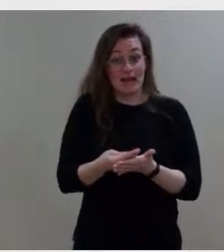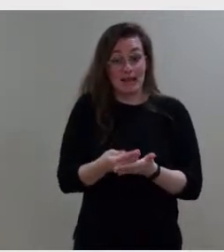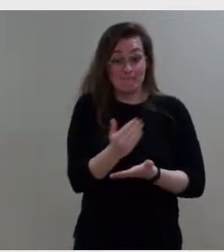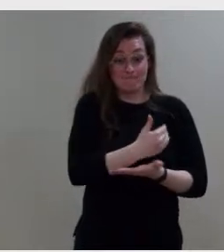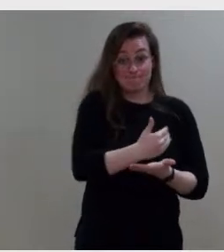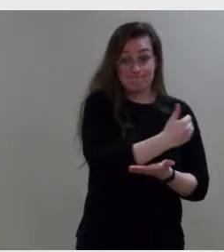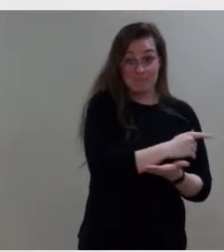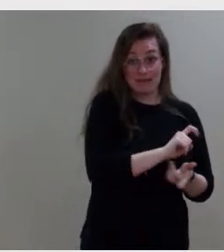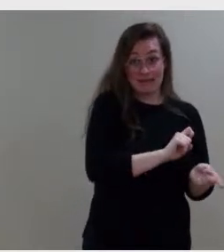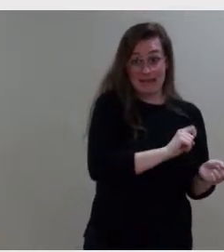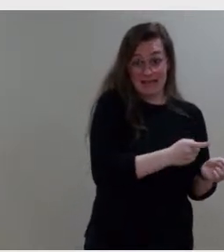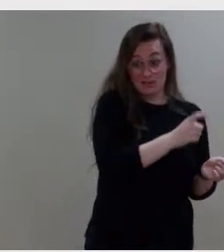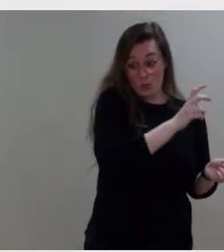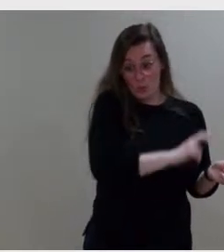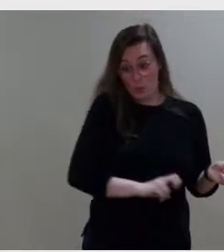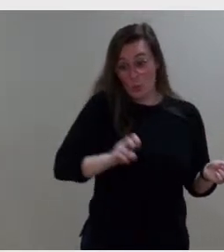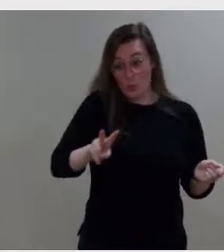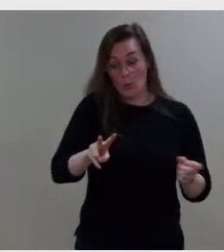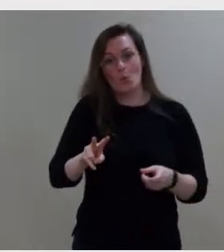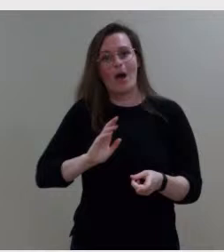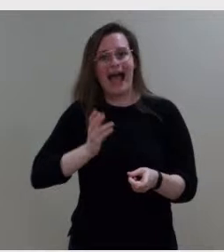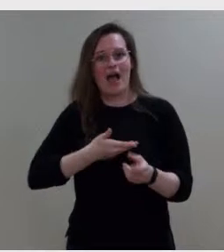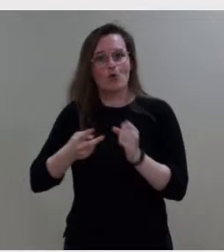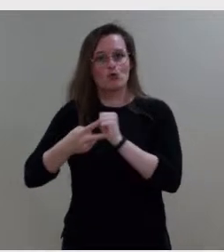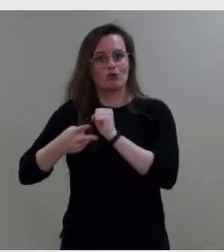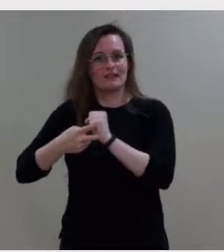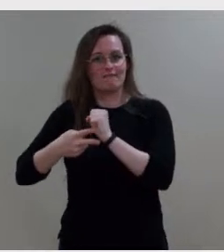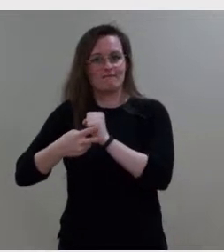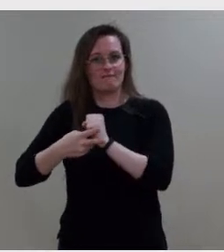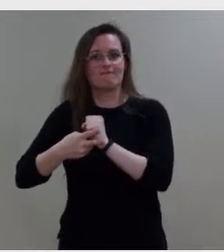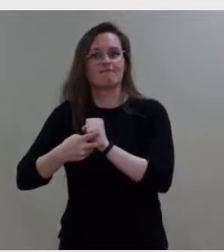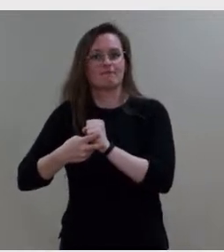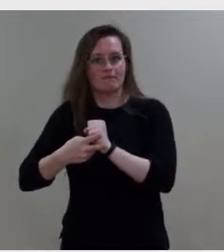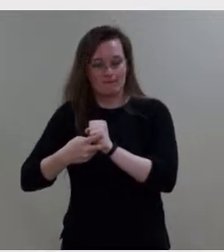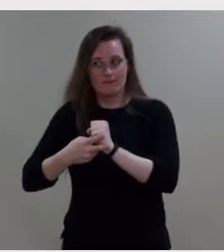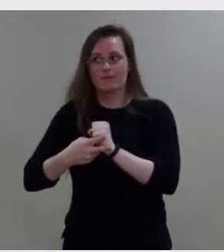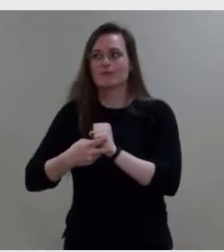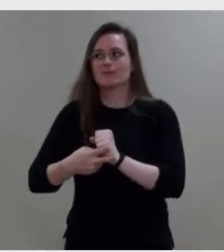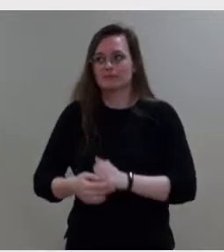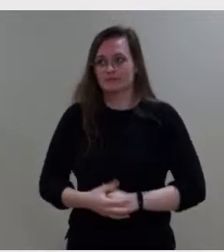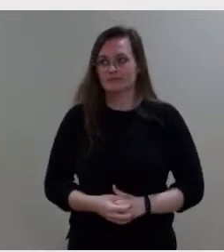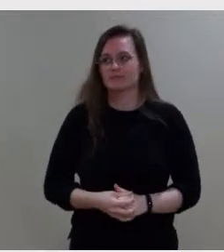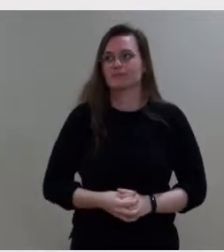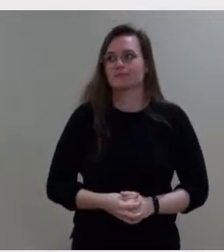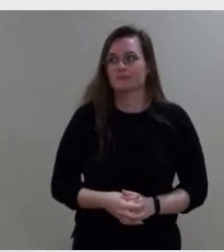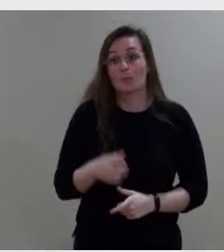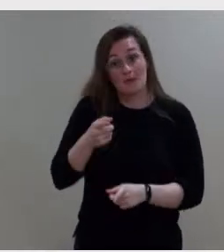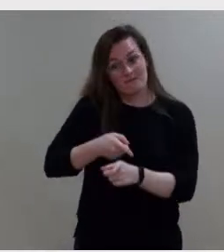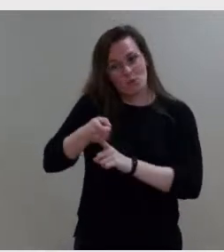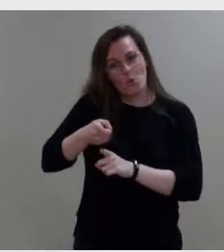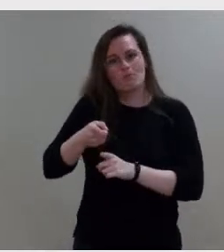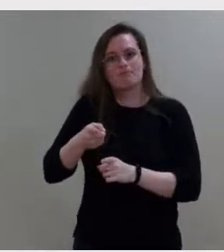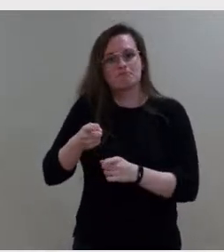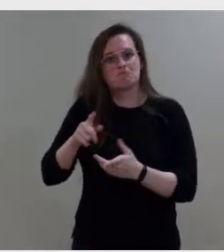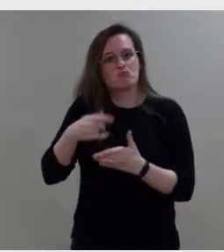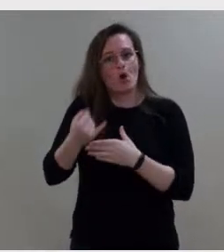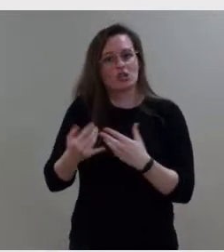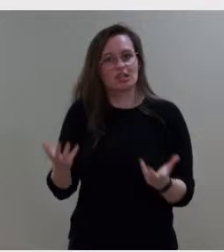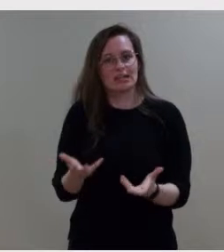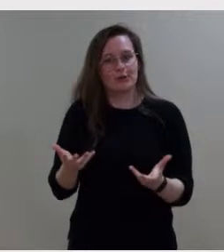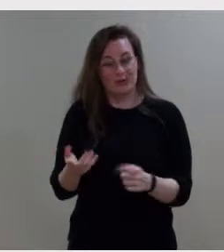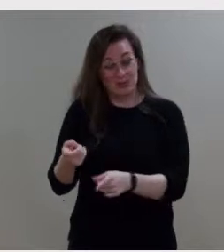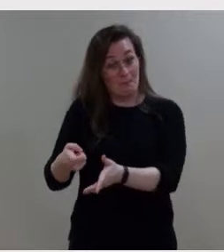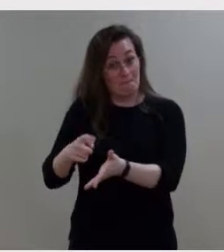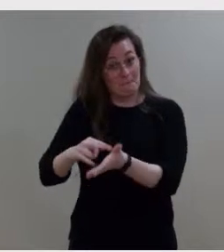into the general capital reserve to offset the cost of capital projects. That is not a requirement, but as we have